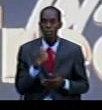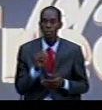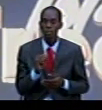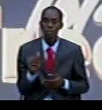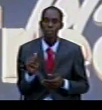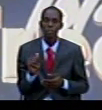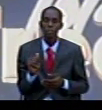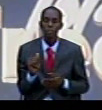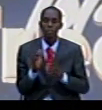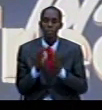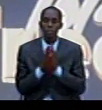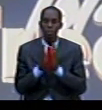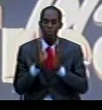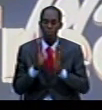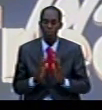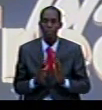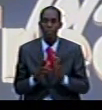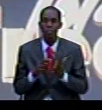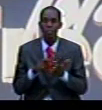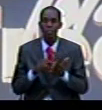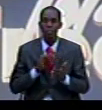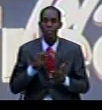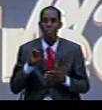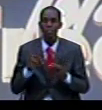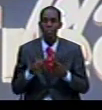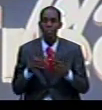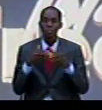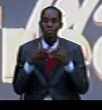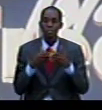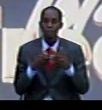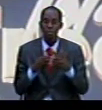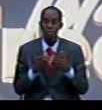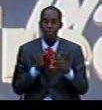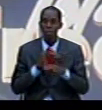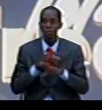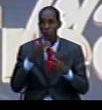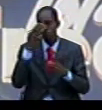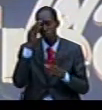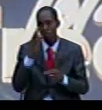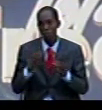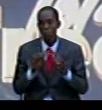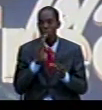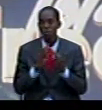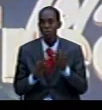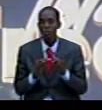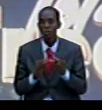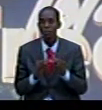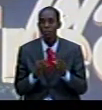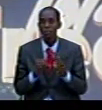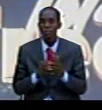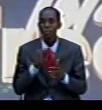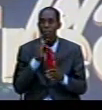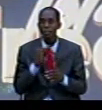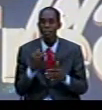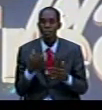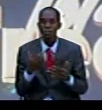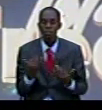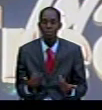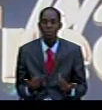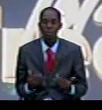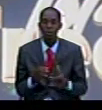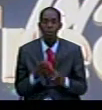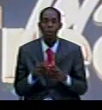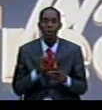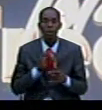if it's at this time or if I have to come back for that. I'm not